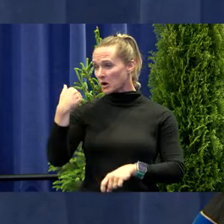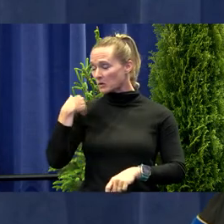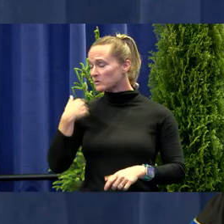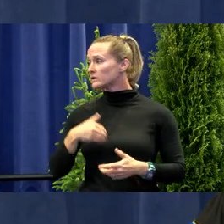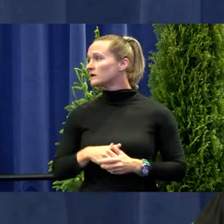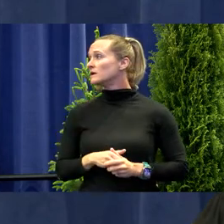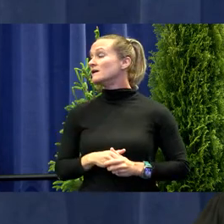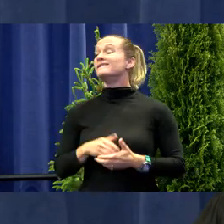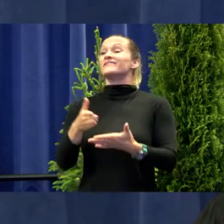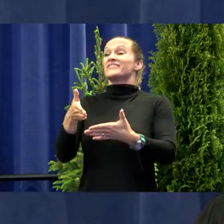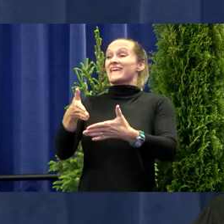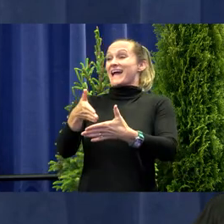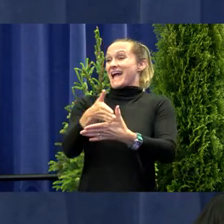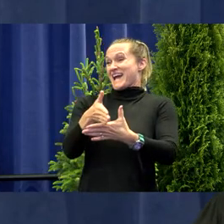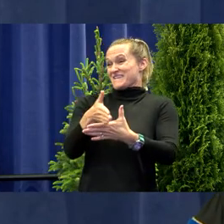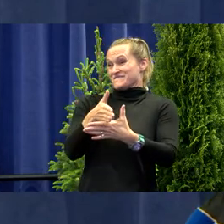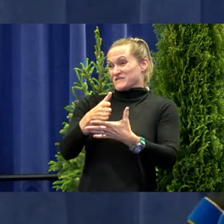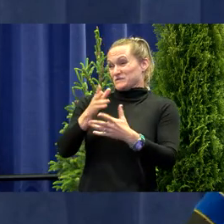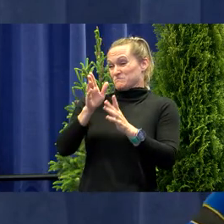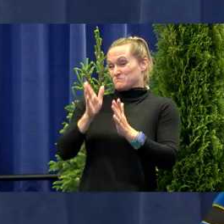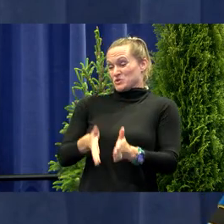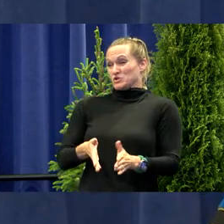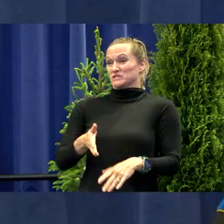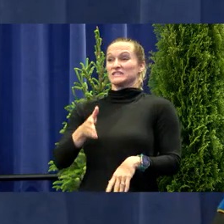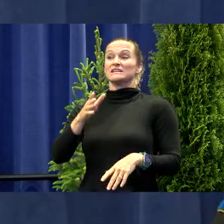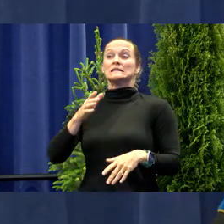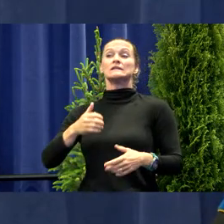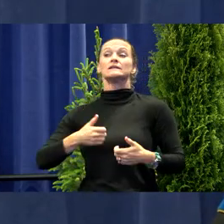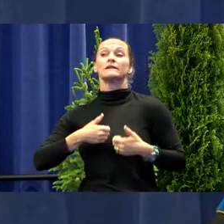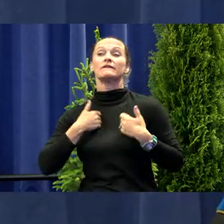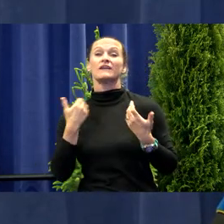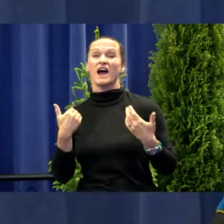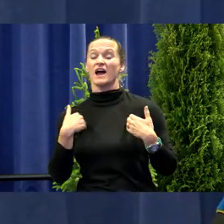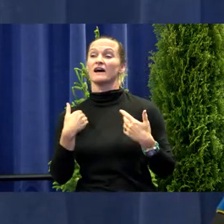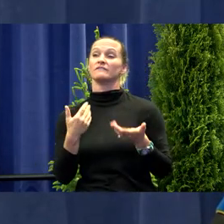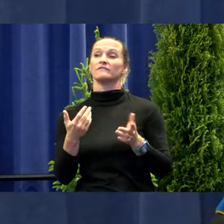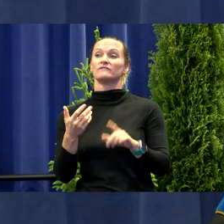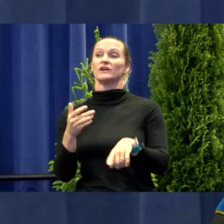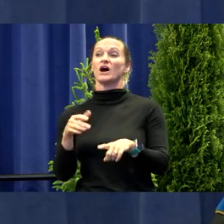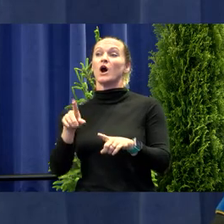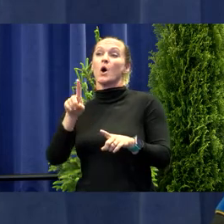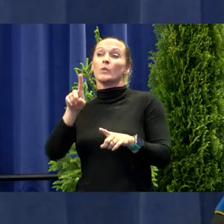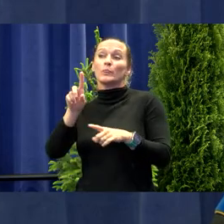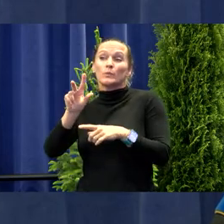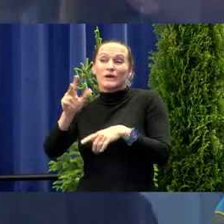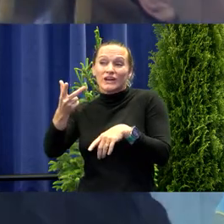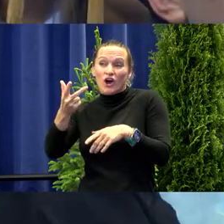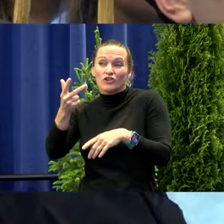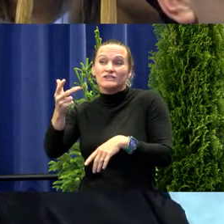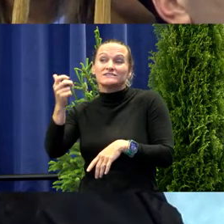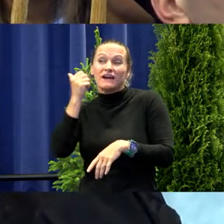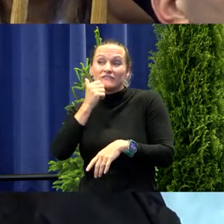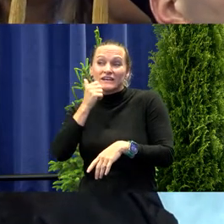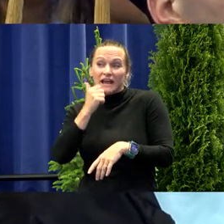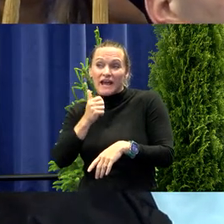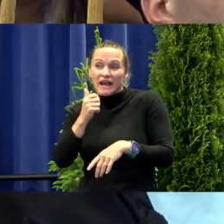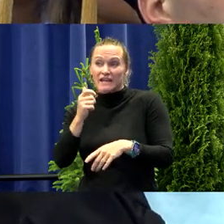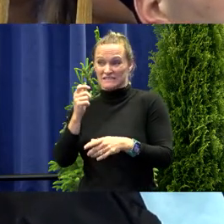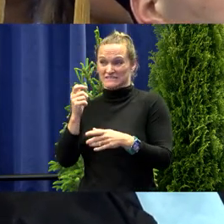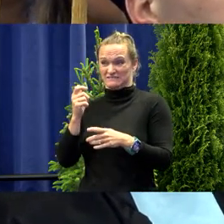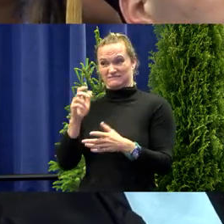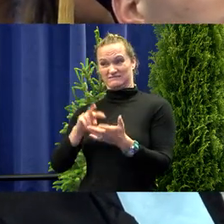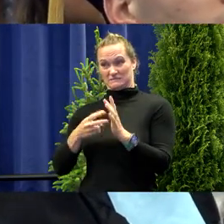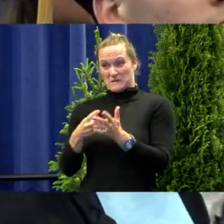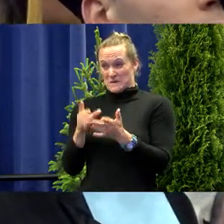person survived on about $3 per day, adjusted to today's dollars. I am